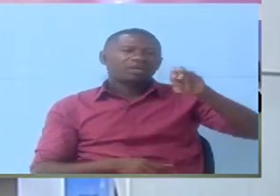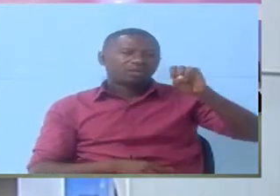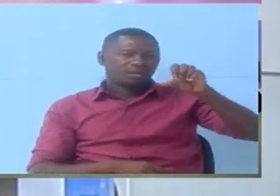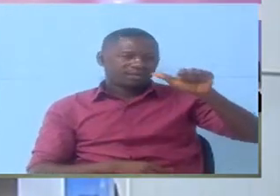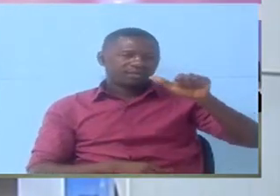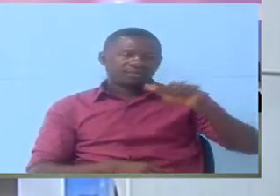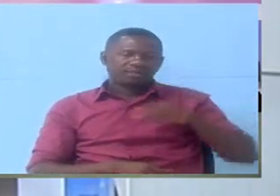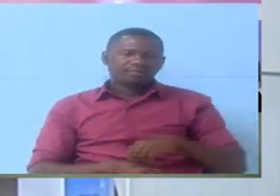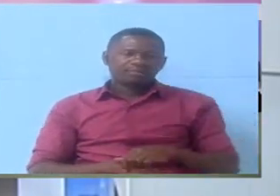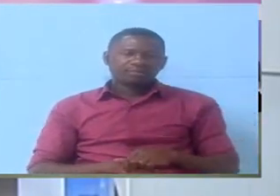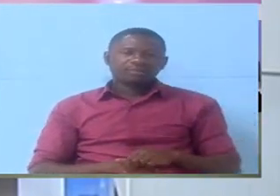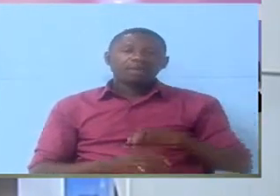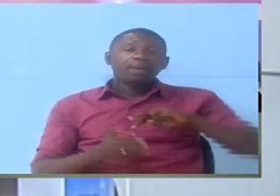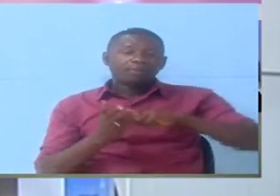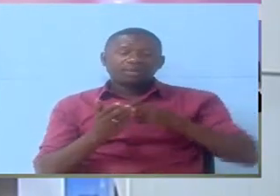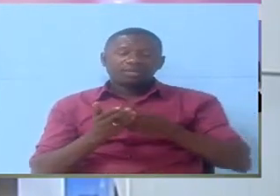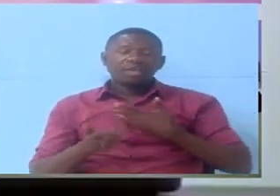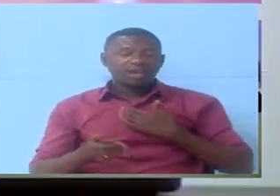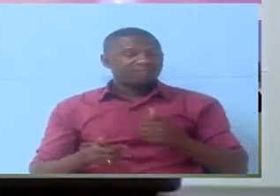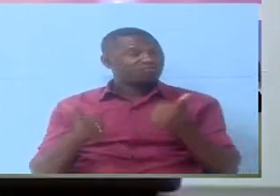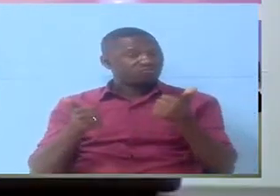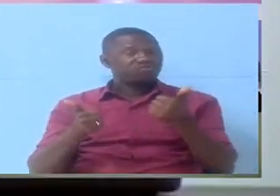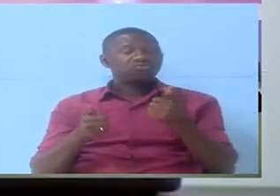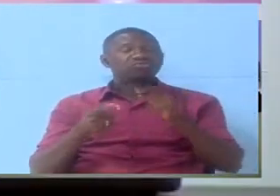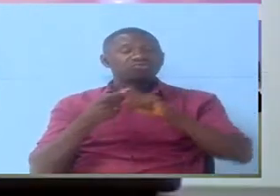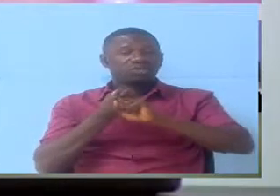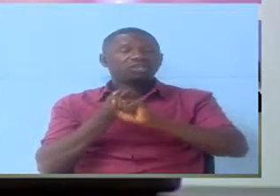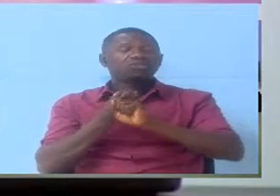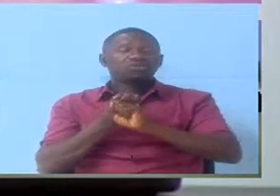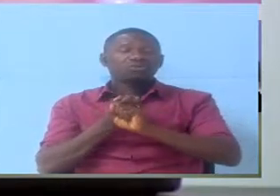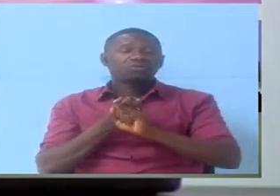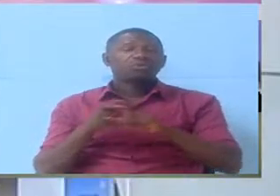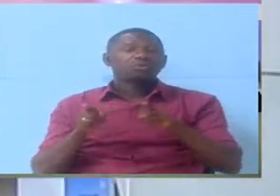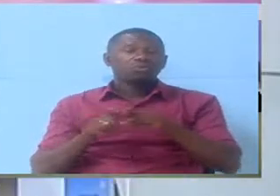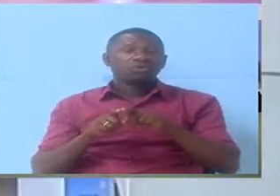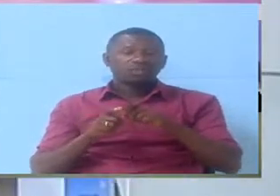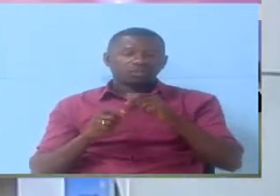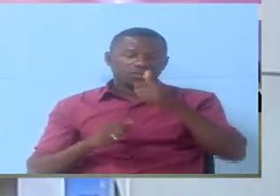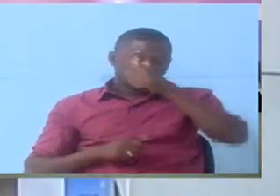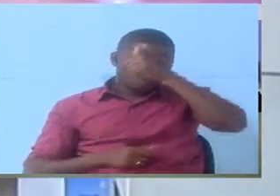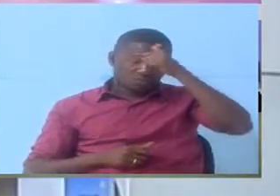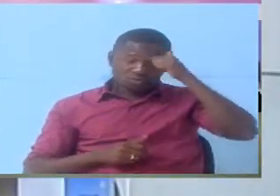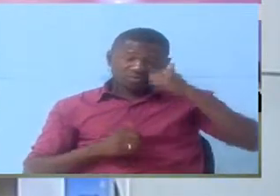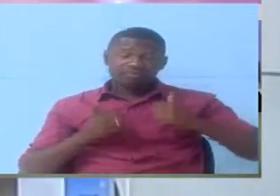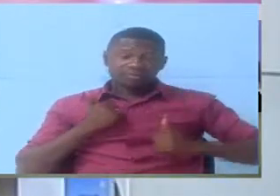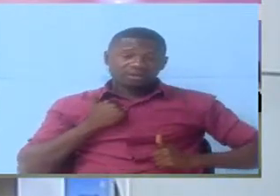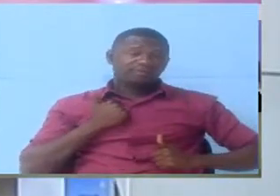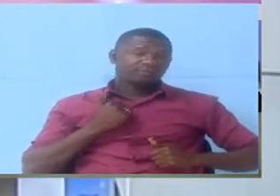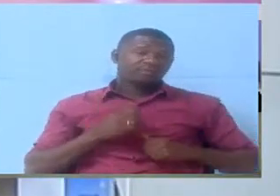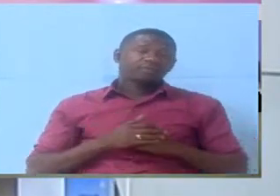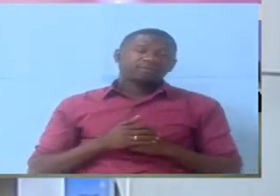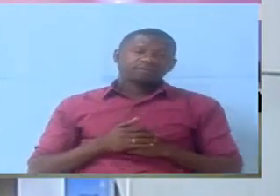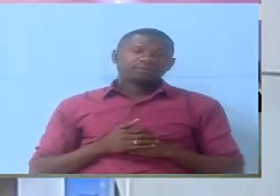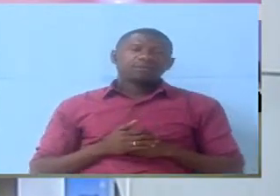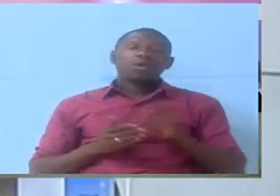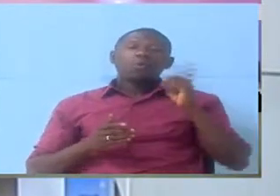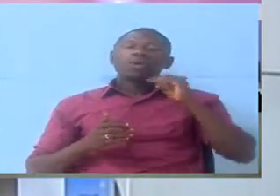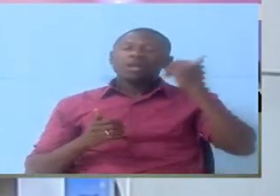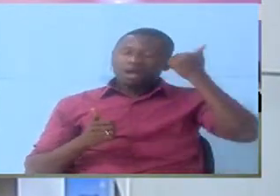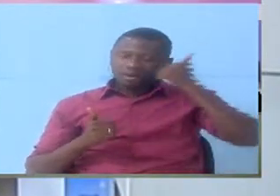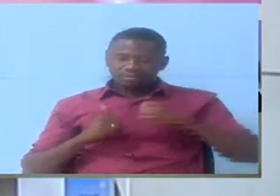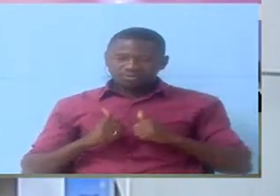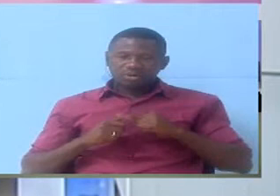kendele soto. And then what happened after that? Mununaranake, okola. So when that happened, council. Biro keta council.